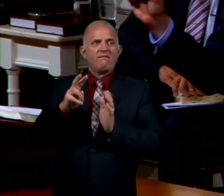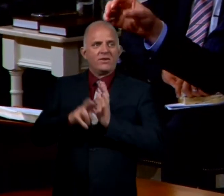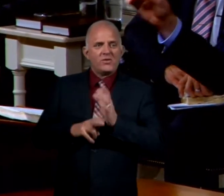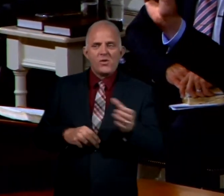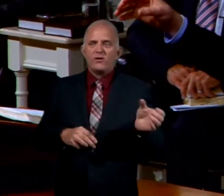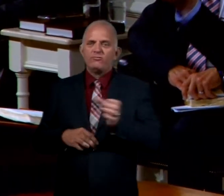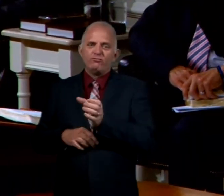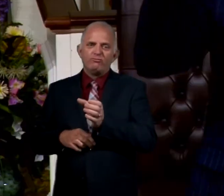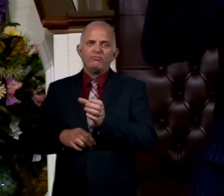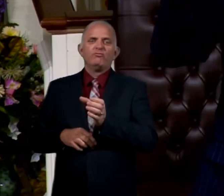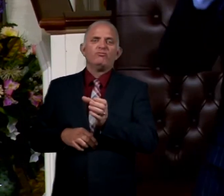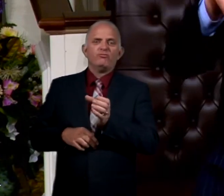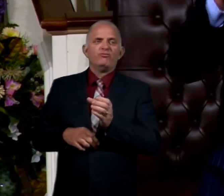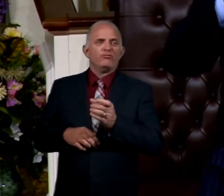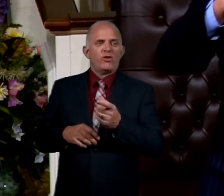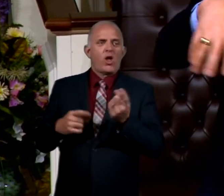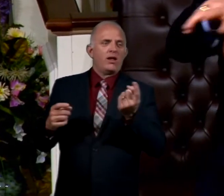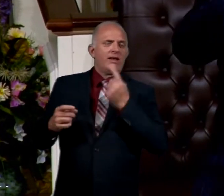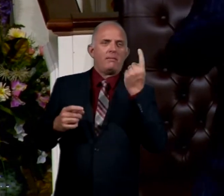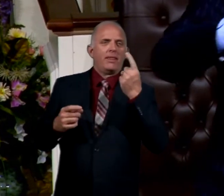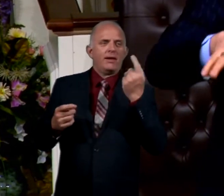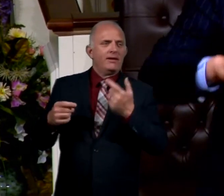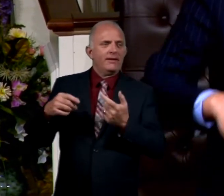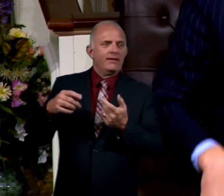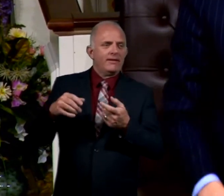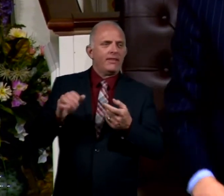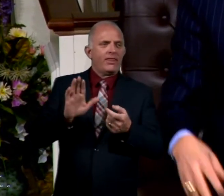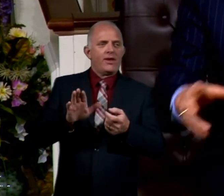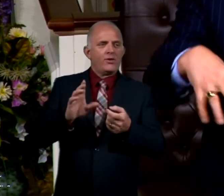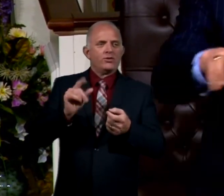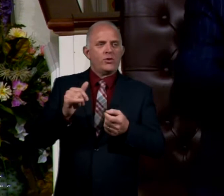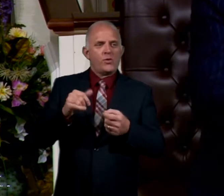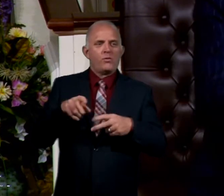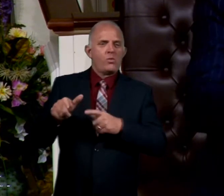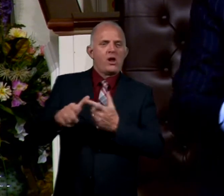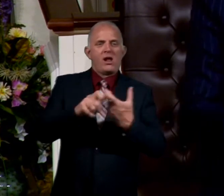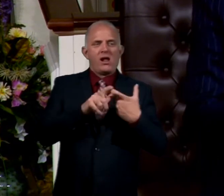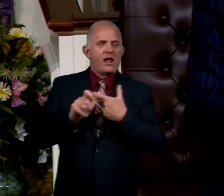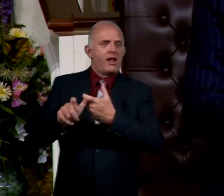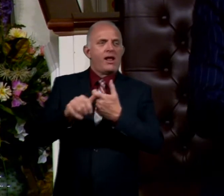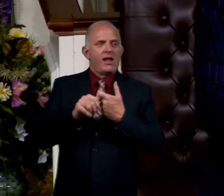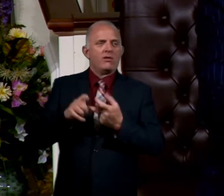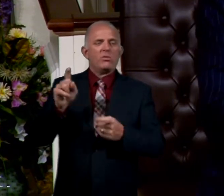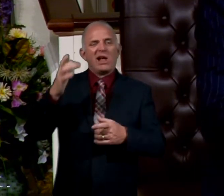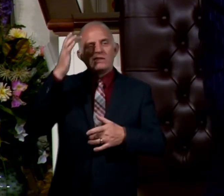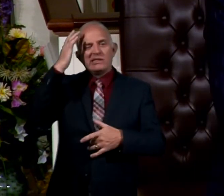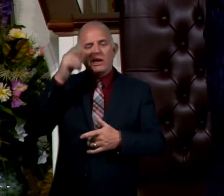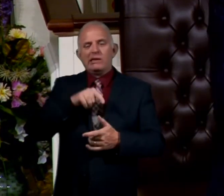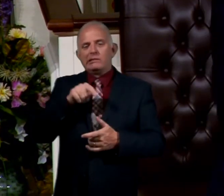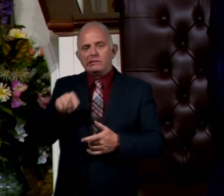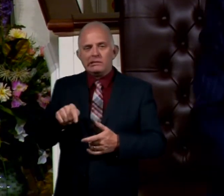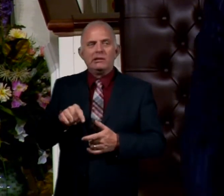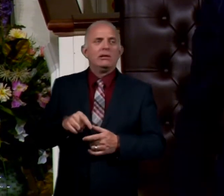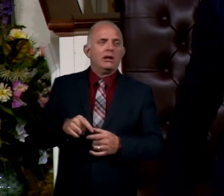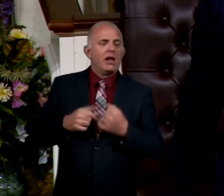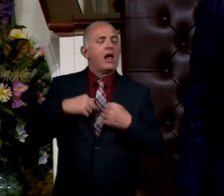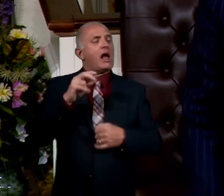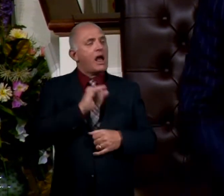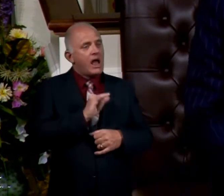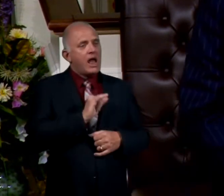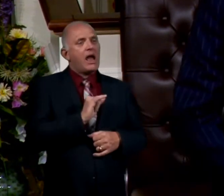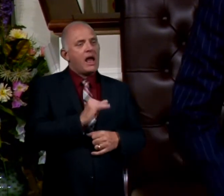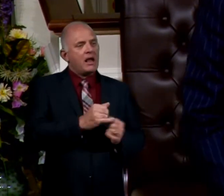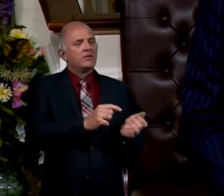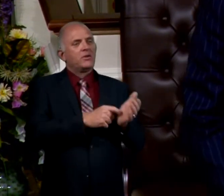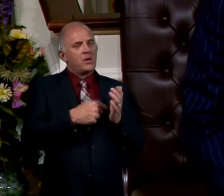a little some kind of ring or something, a picture of their dog running around. So one of them is kind of sick. Look at here. I was like, oh, yeah, you know. And then,